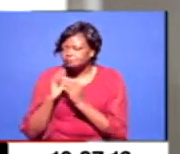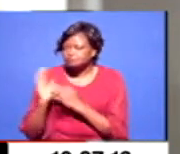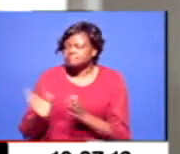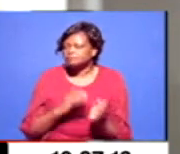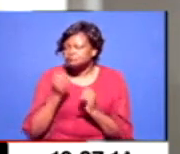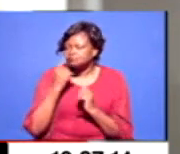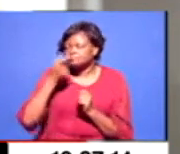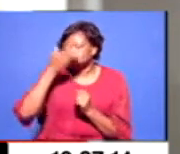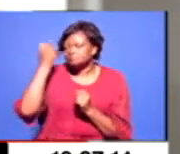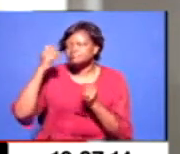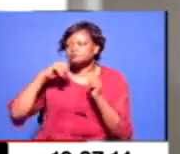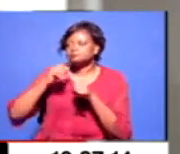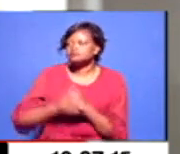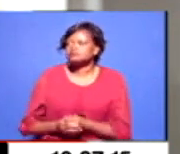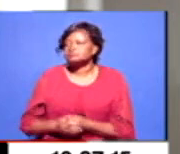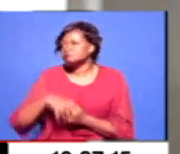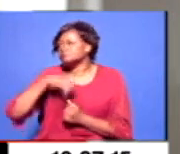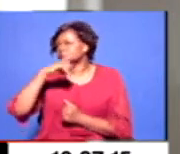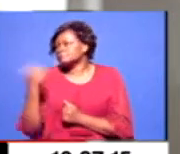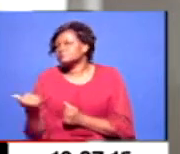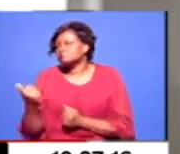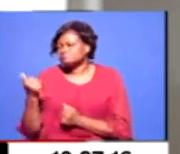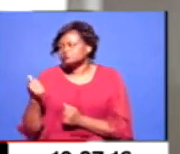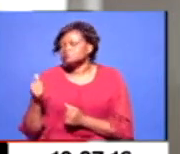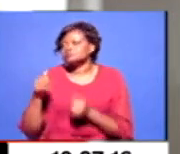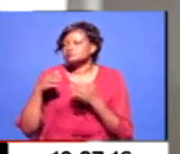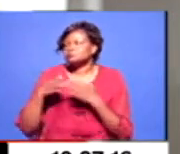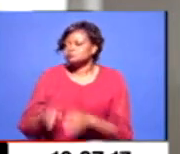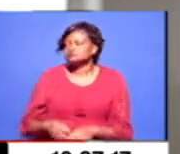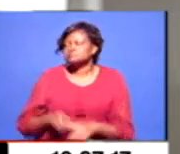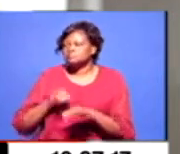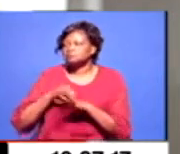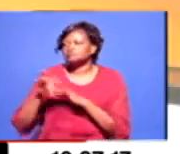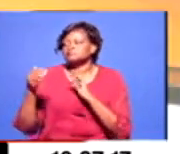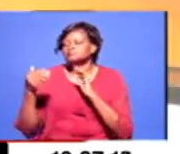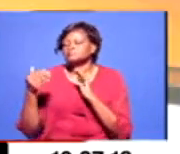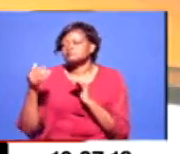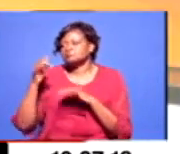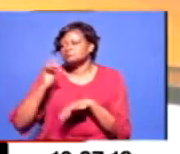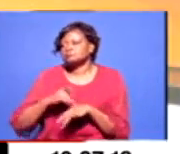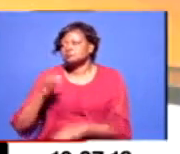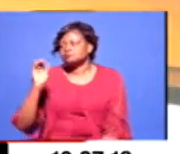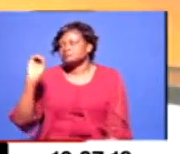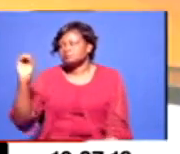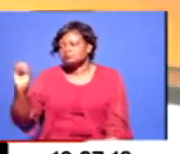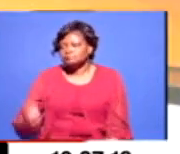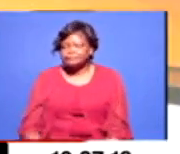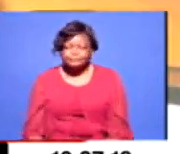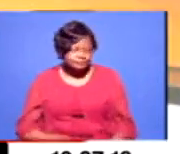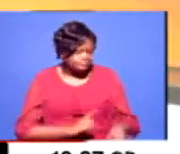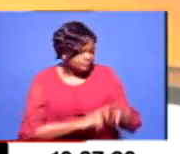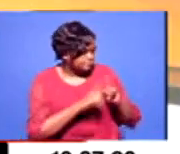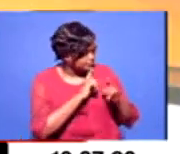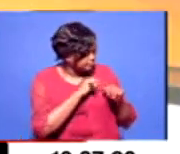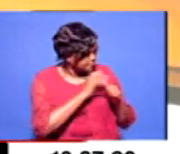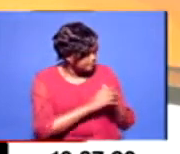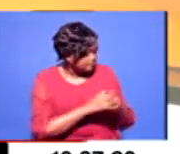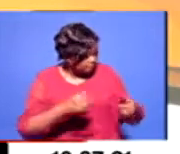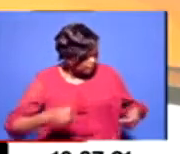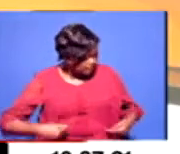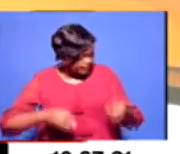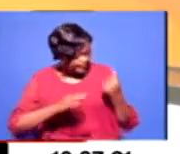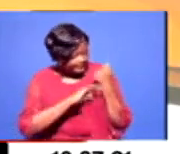about issues of other STIs. Yes. And when we are talking about teenage